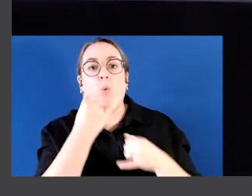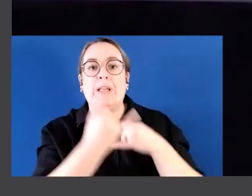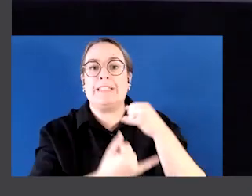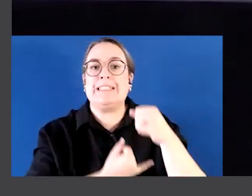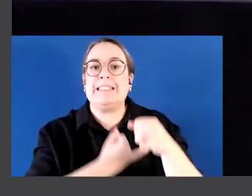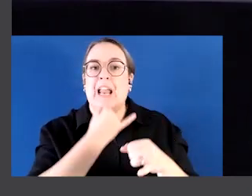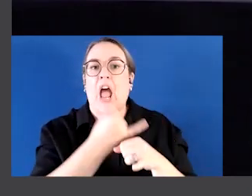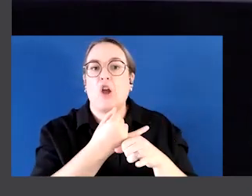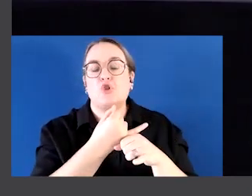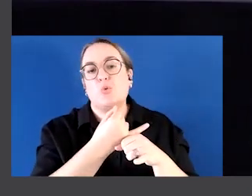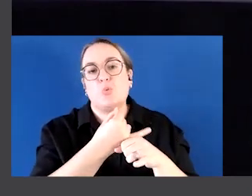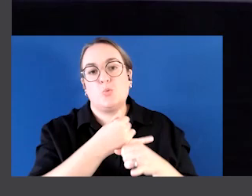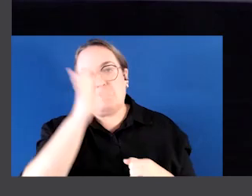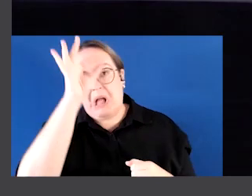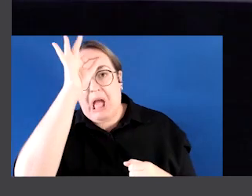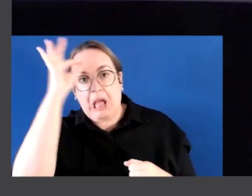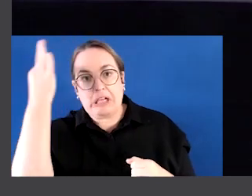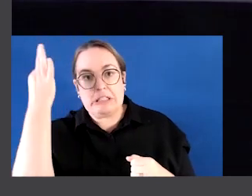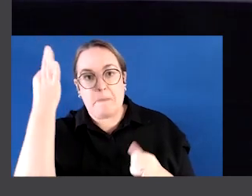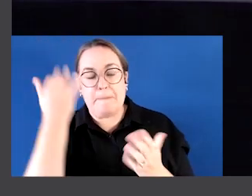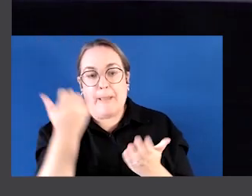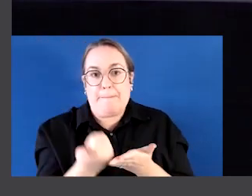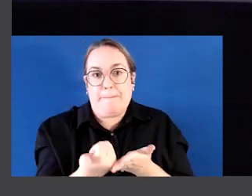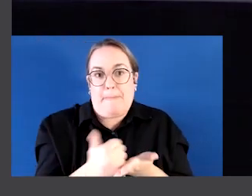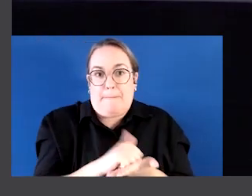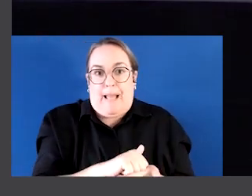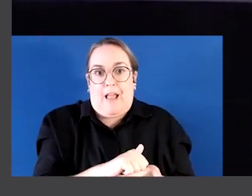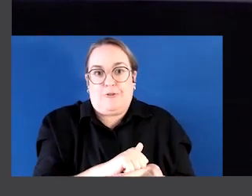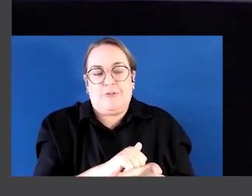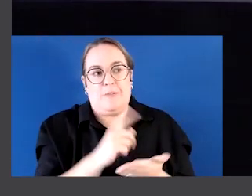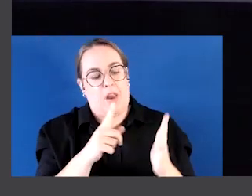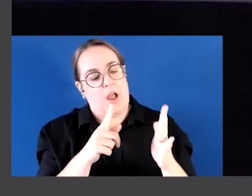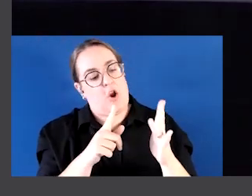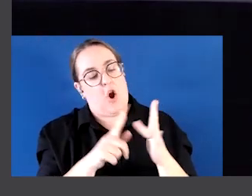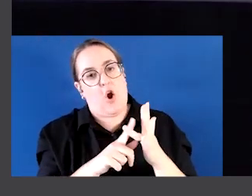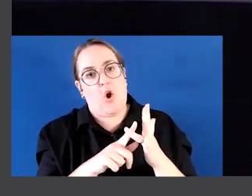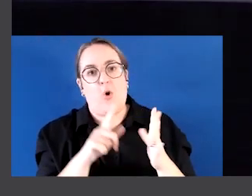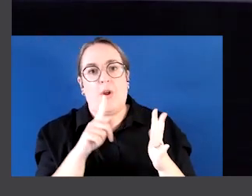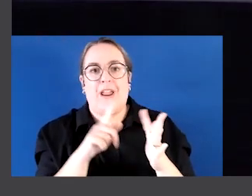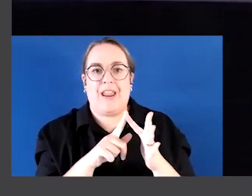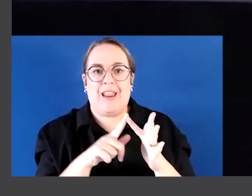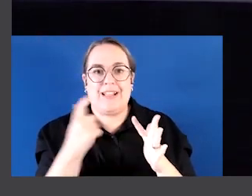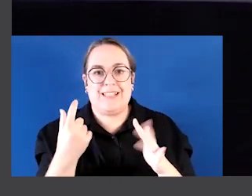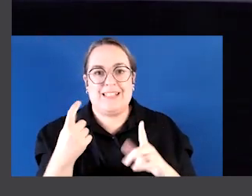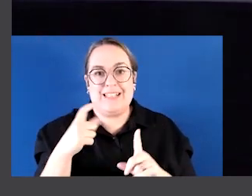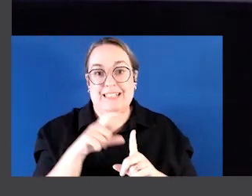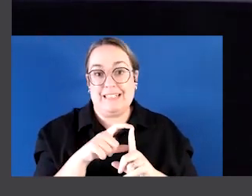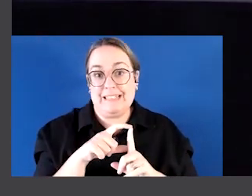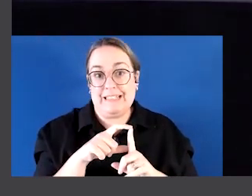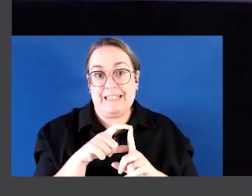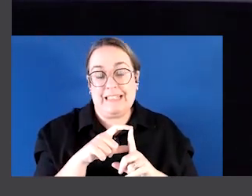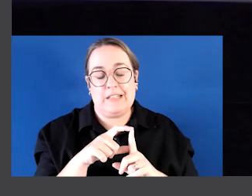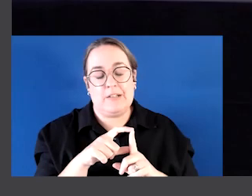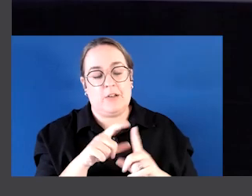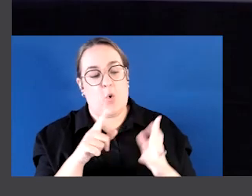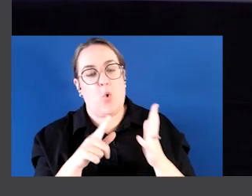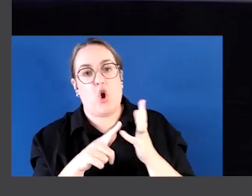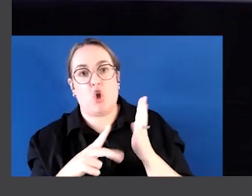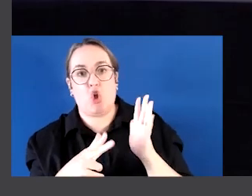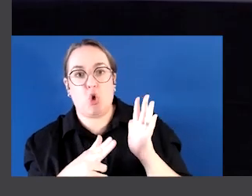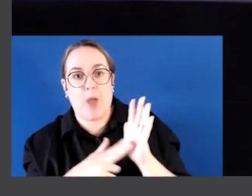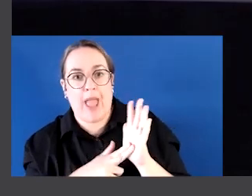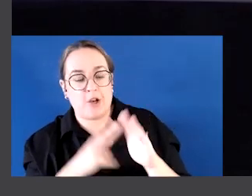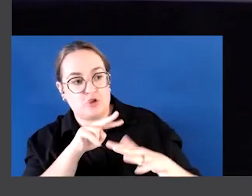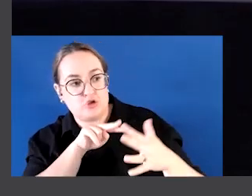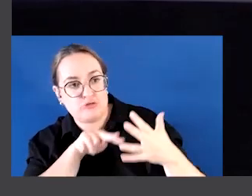scan of international academic publications, but probably would highlight OECD. We're very well aware of their